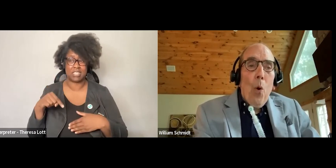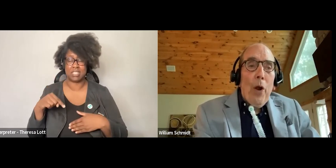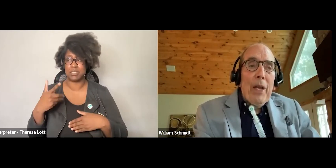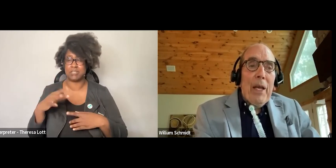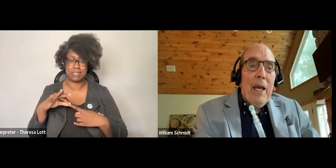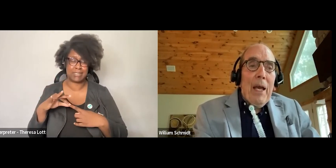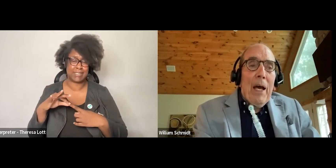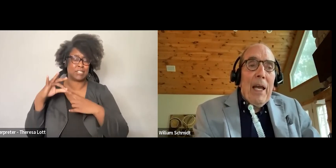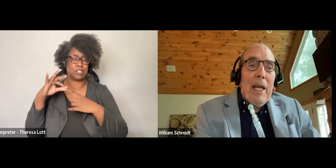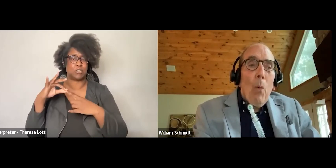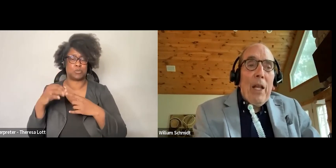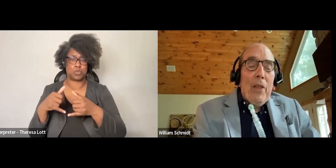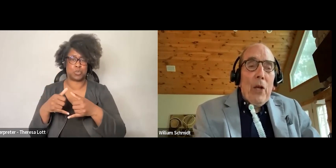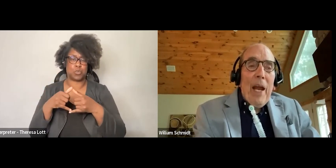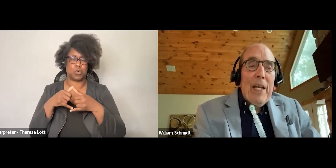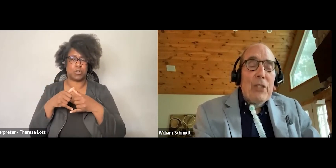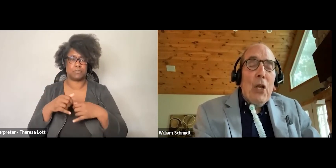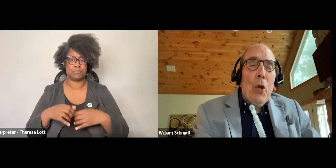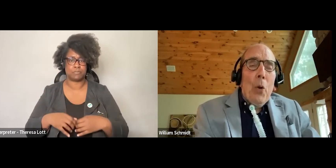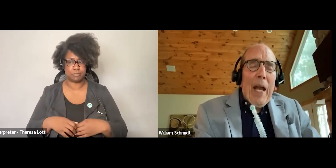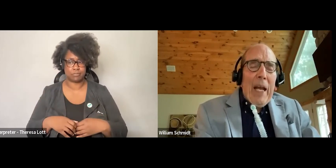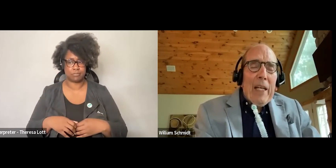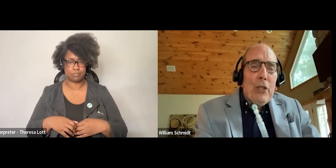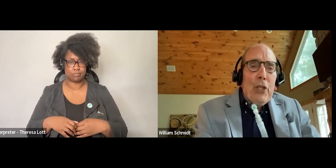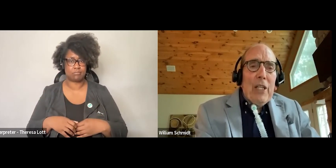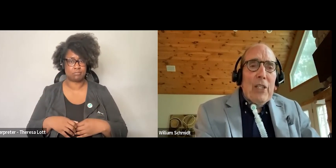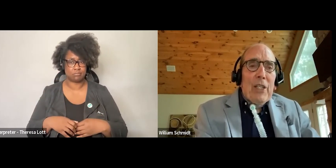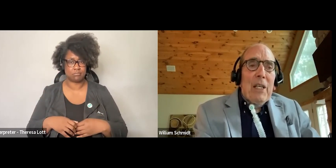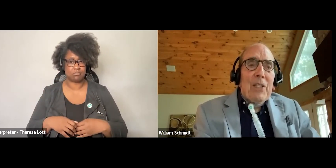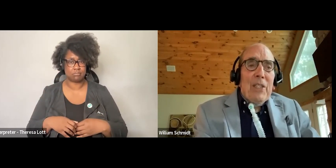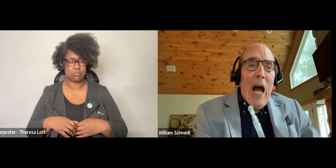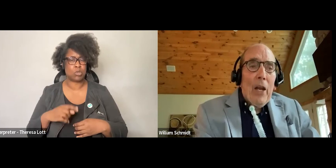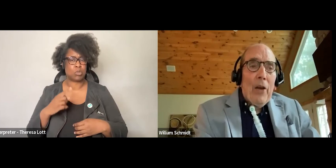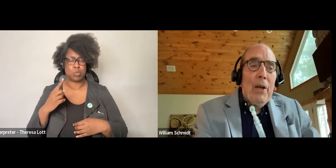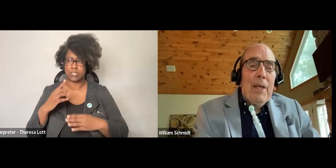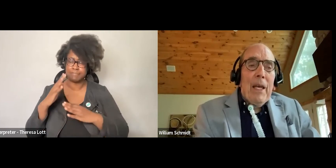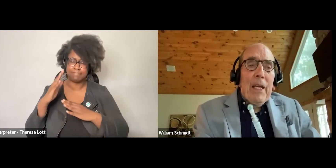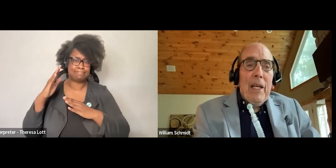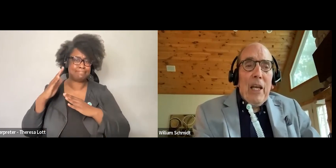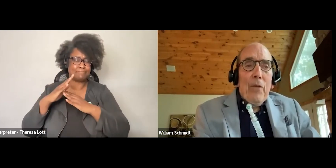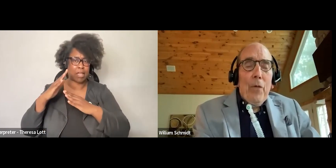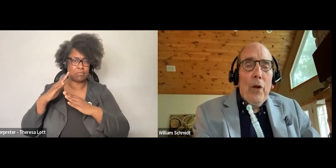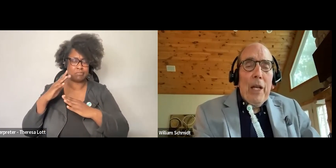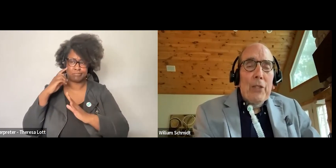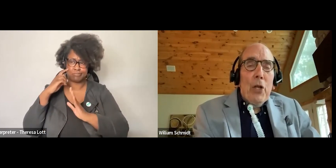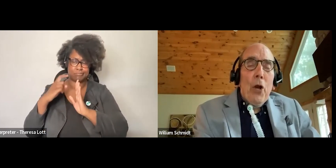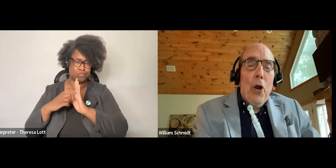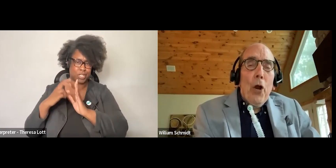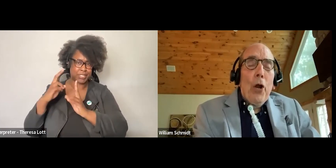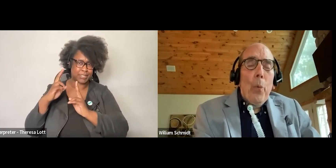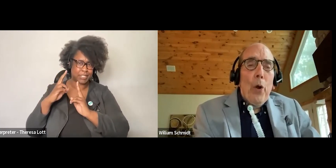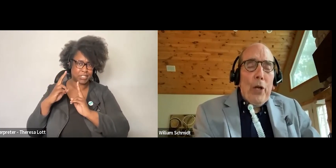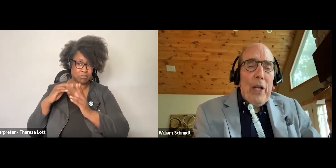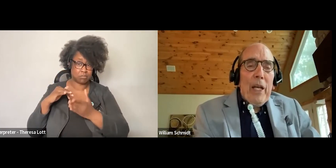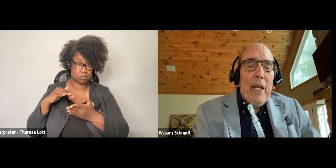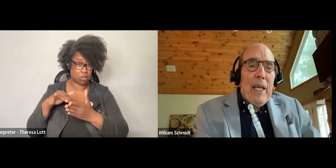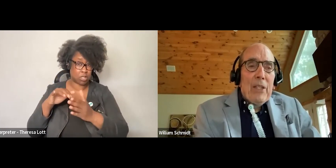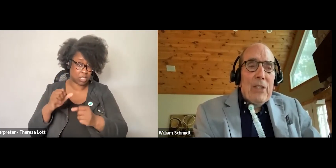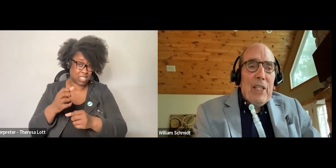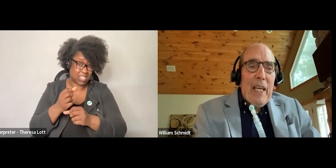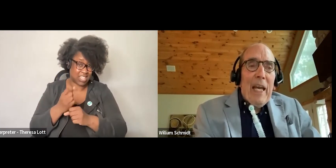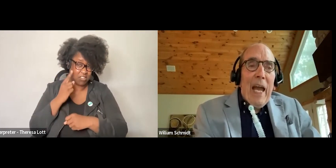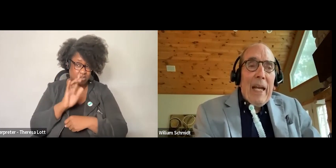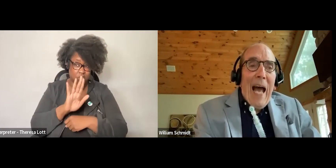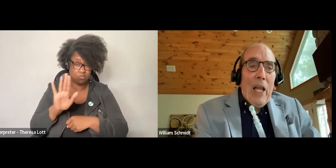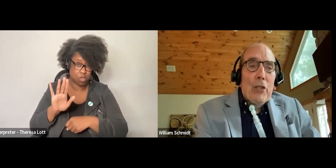distinguished award. One of the greatest recognitions a scholar can get for his or her work